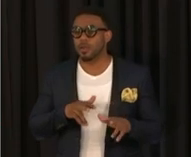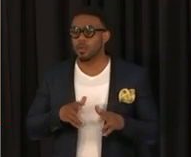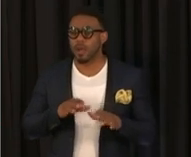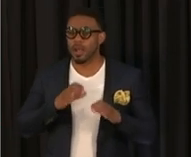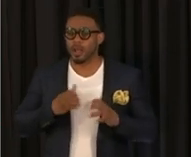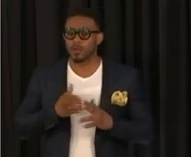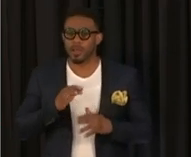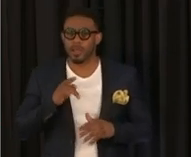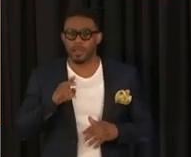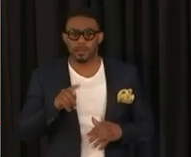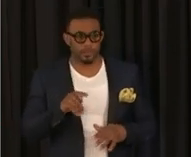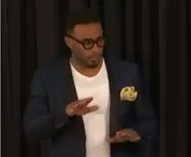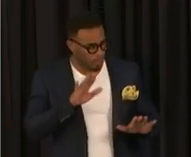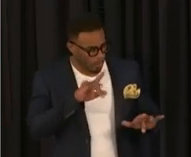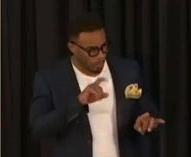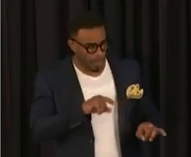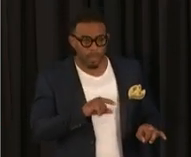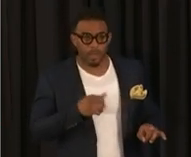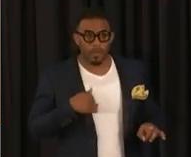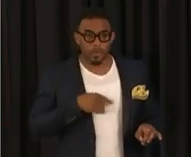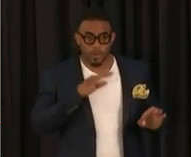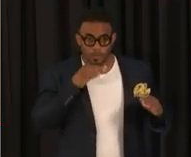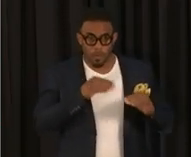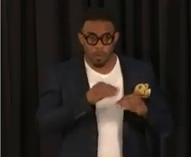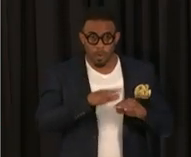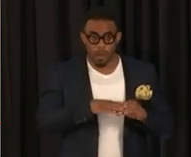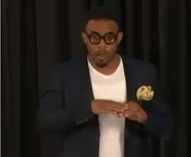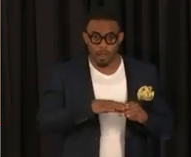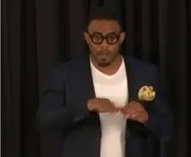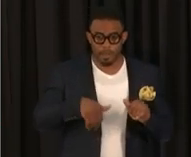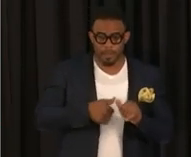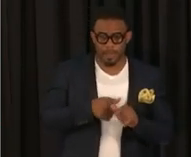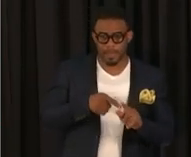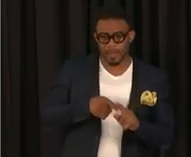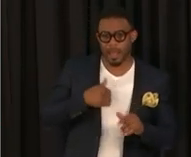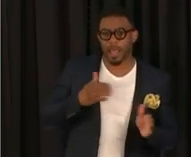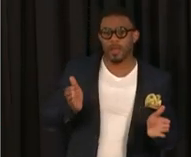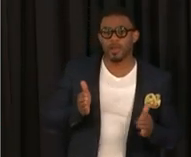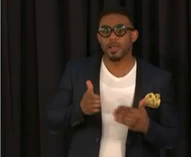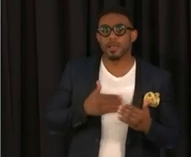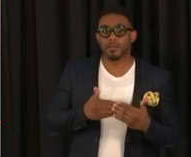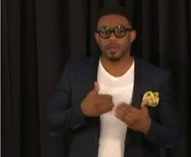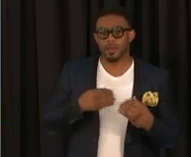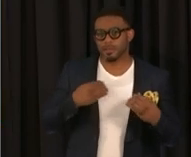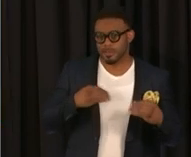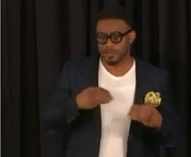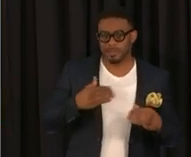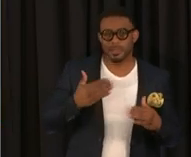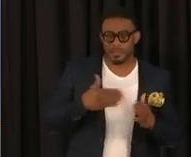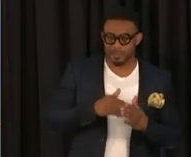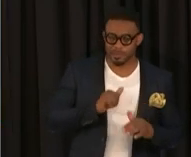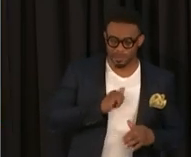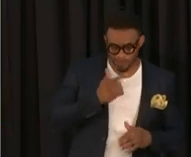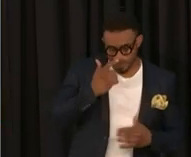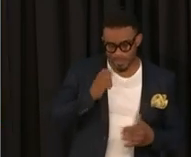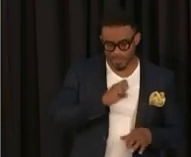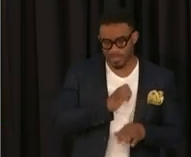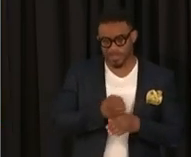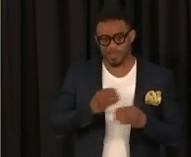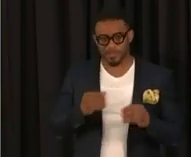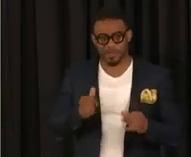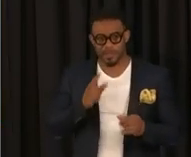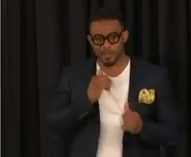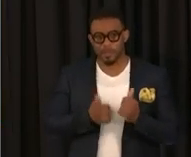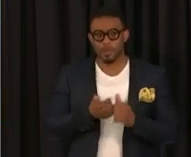clients through that, Gilbert? Sure, great question. So we focus more on the back end. So I encourage, even I'm selling against myself, because